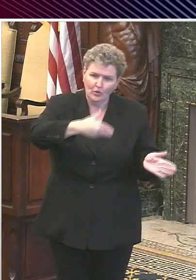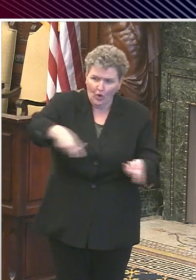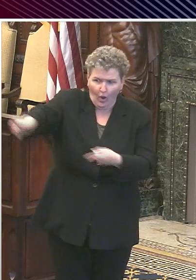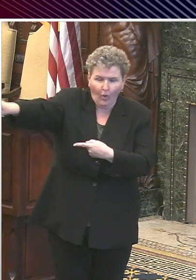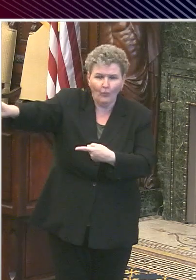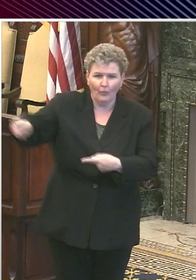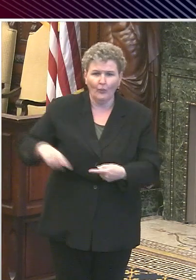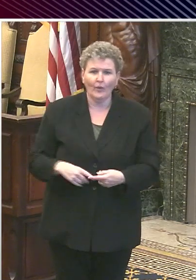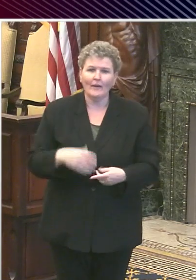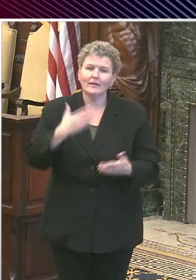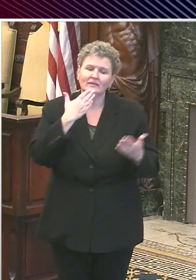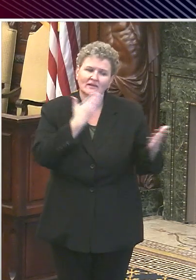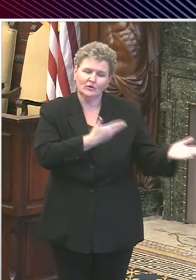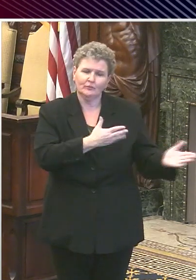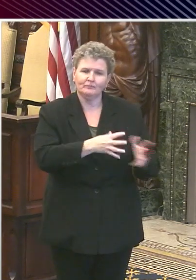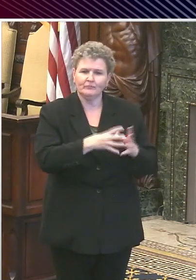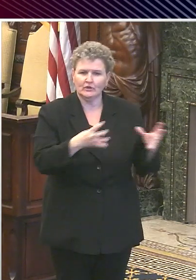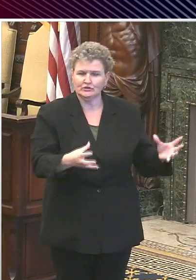much.